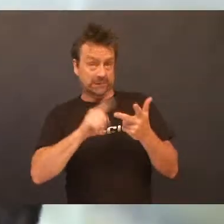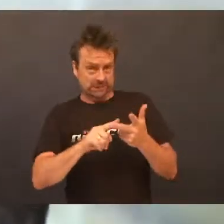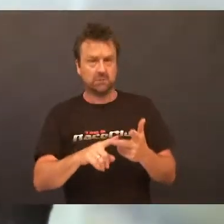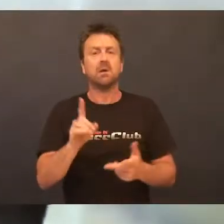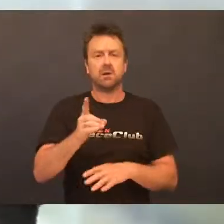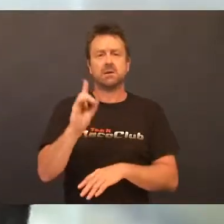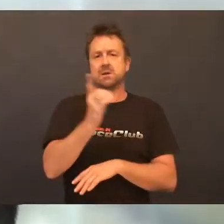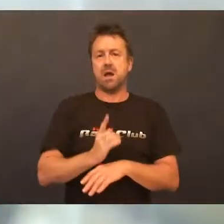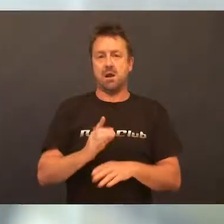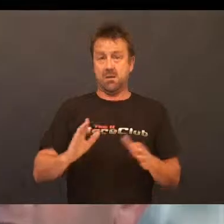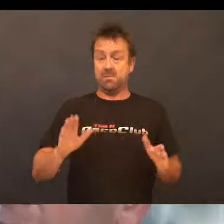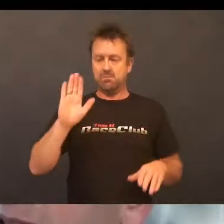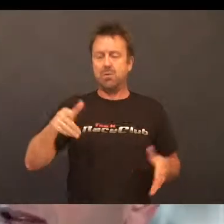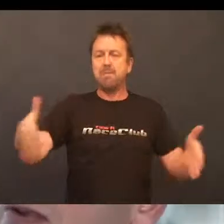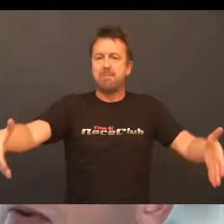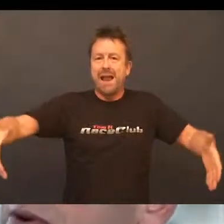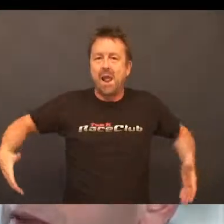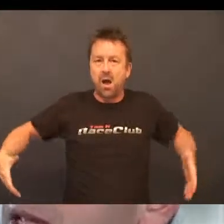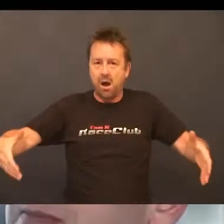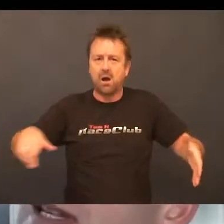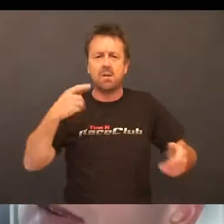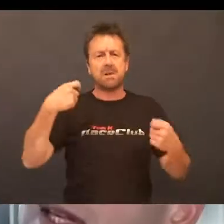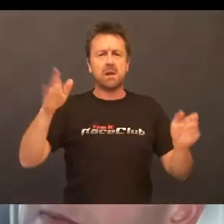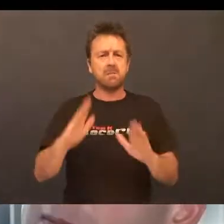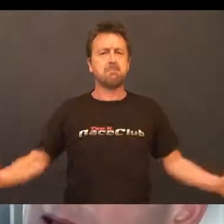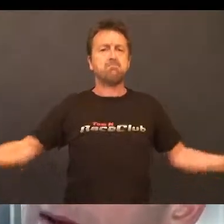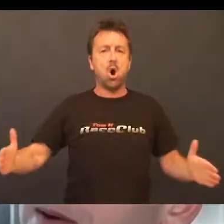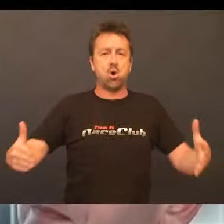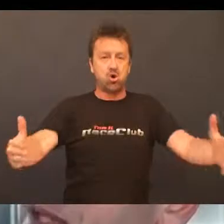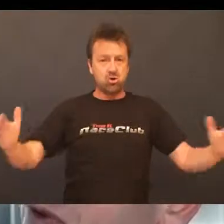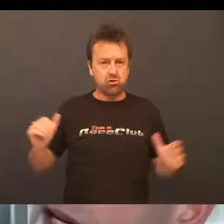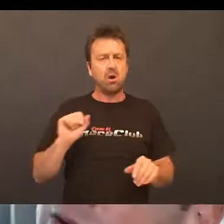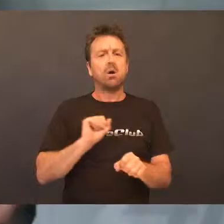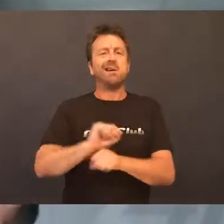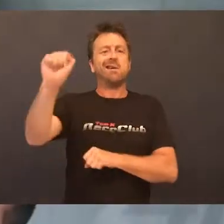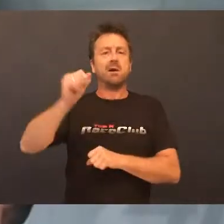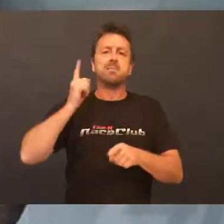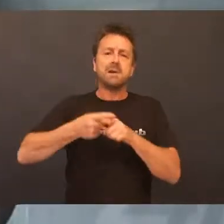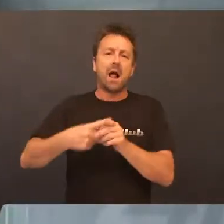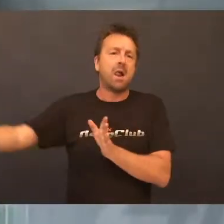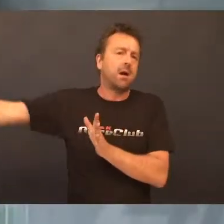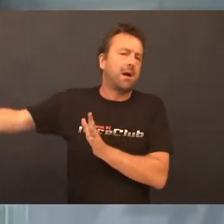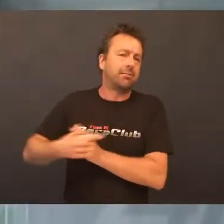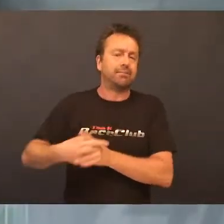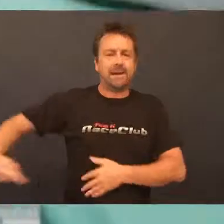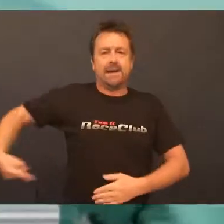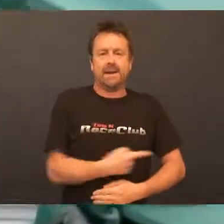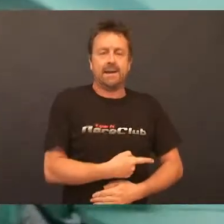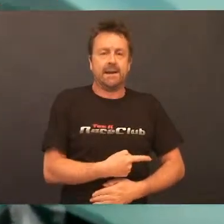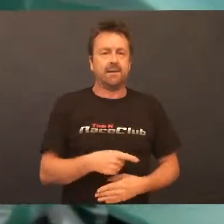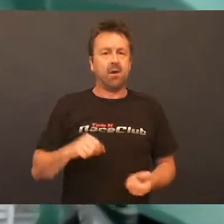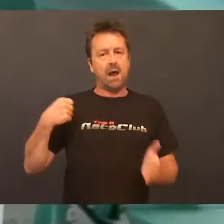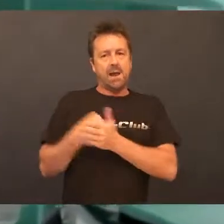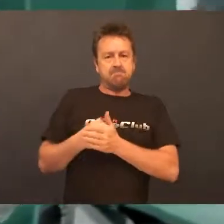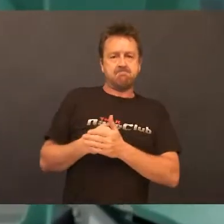And the last point is the Xylon panels, a material on the side of the cars which prevents metal objects from going into the cockpit